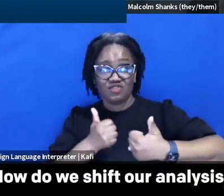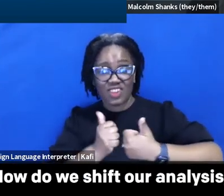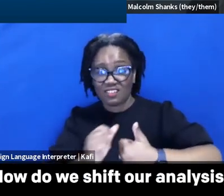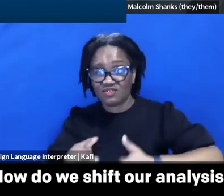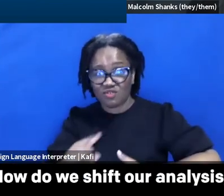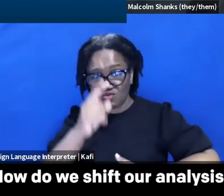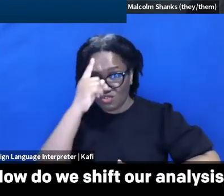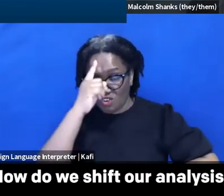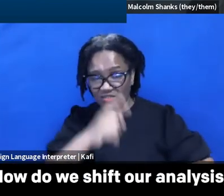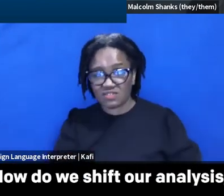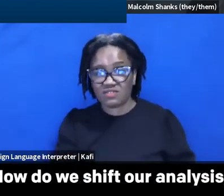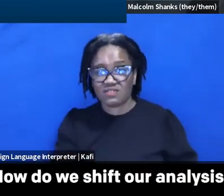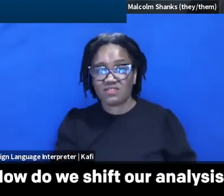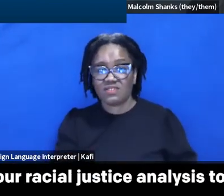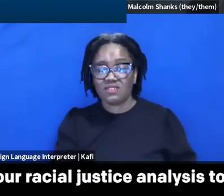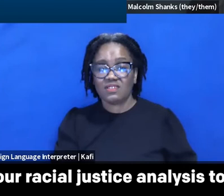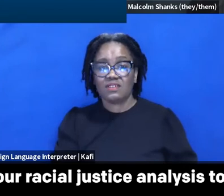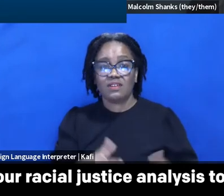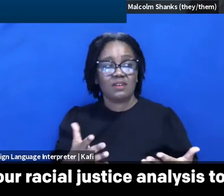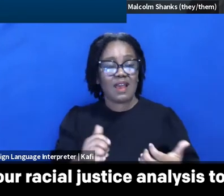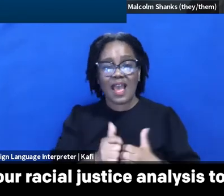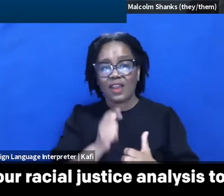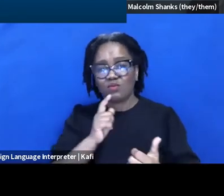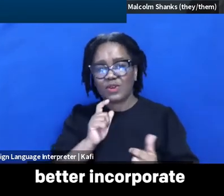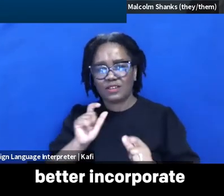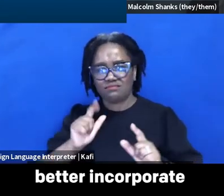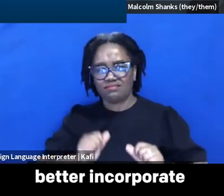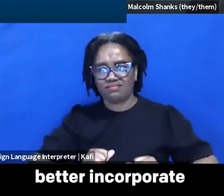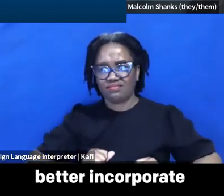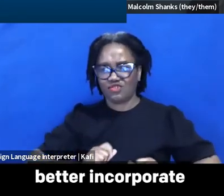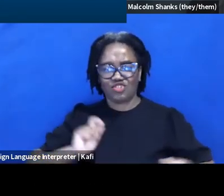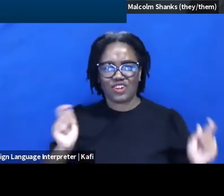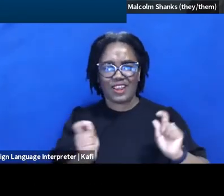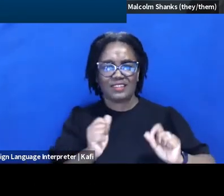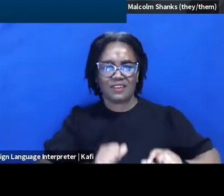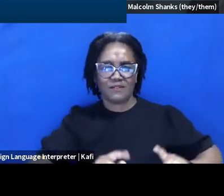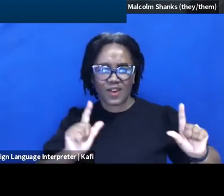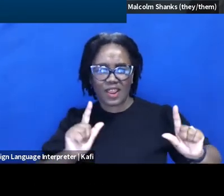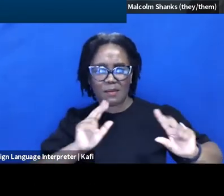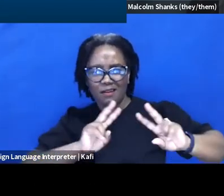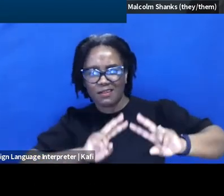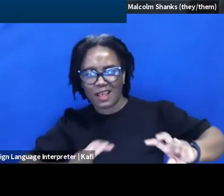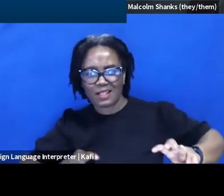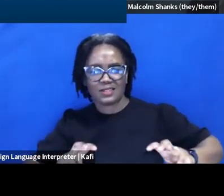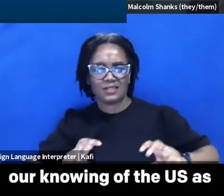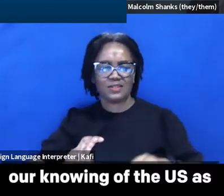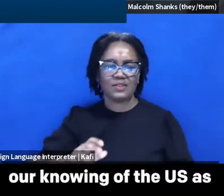tell different stories? How do we shift our analysis, our racial justice analysis, to better incorporate